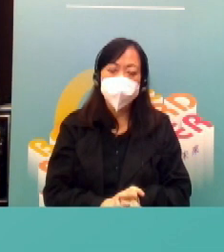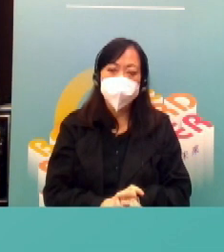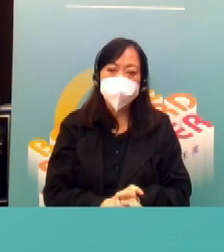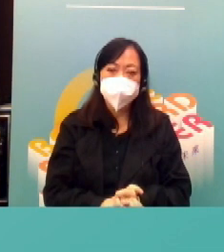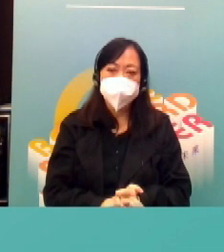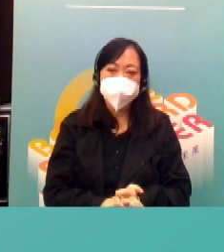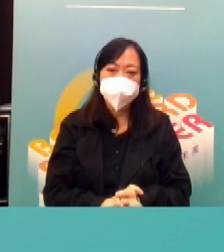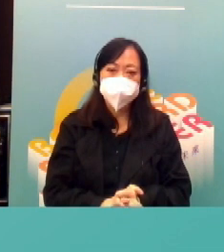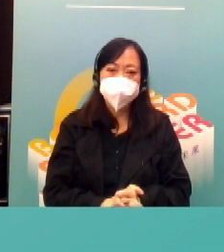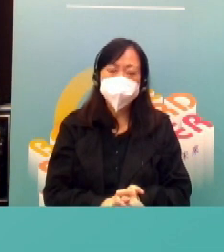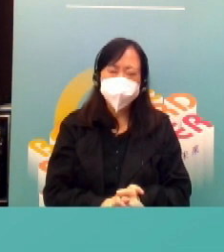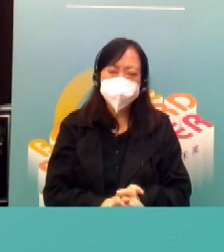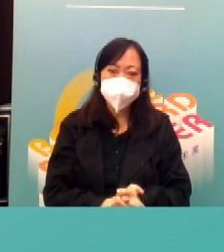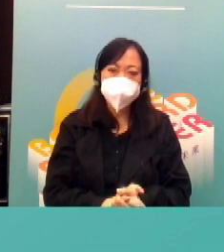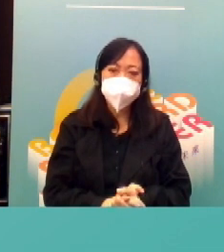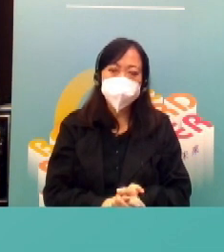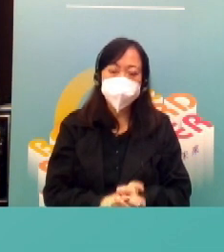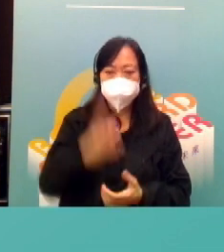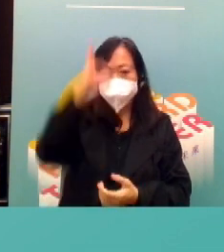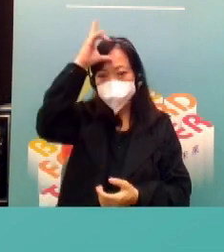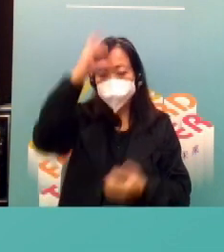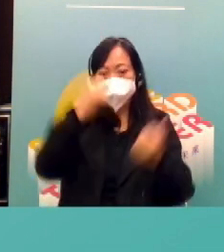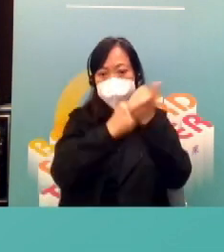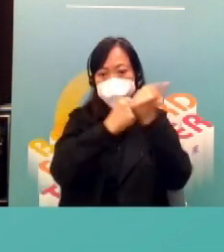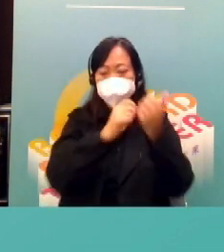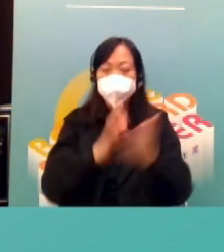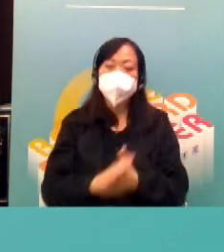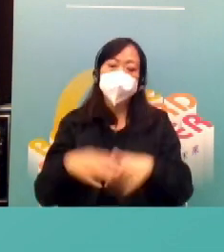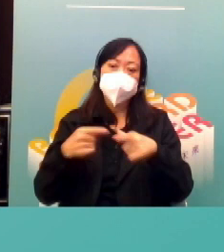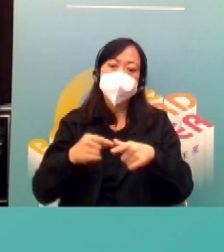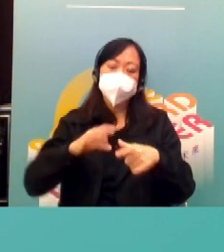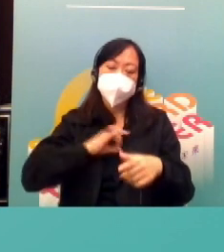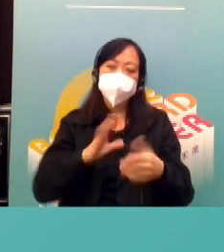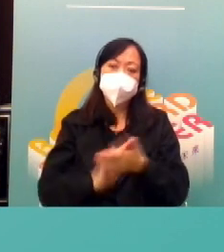partnership to kind of drive more investment into the clean tech sector.